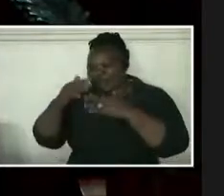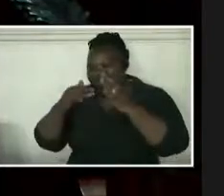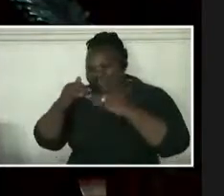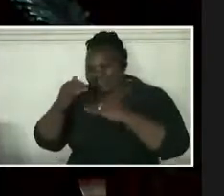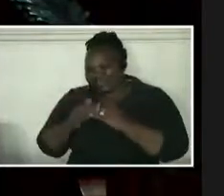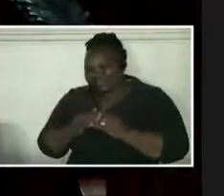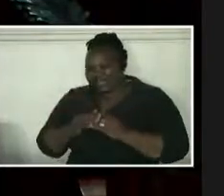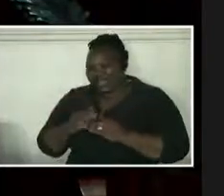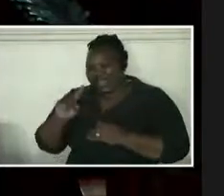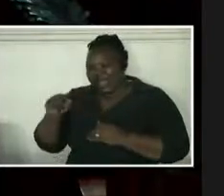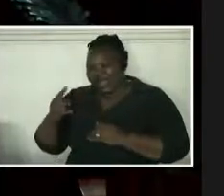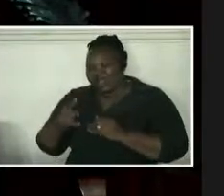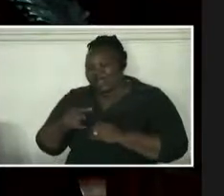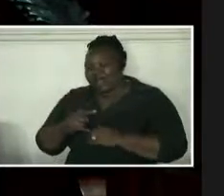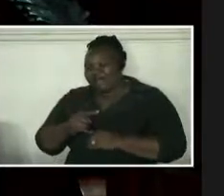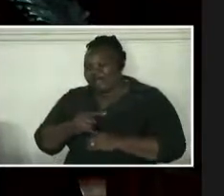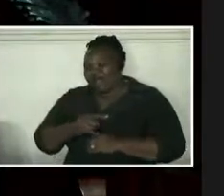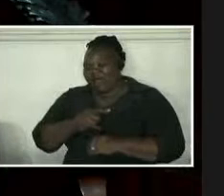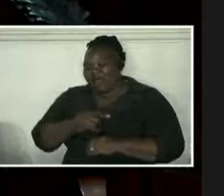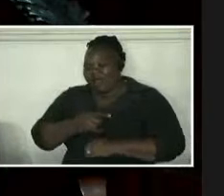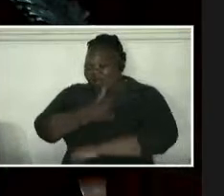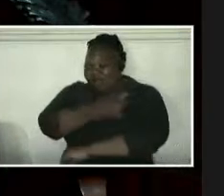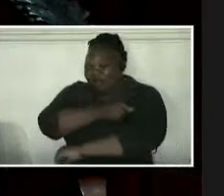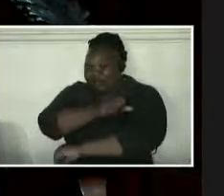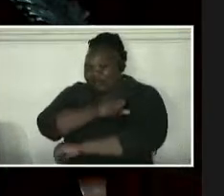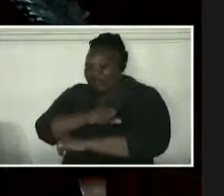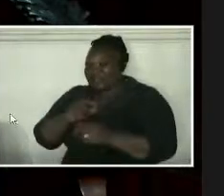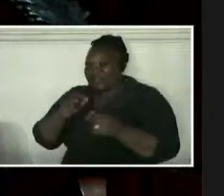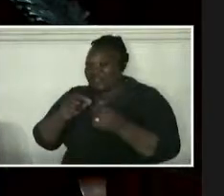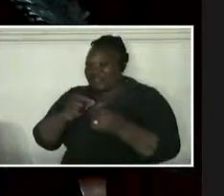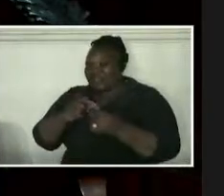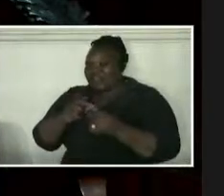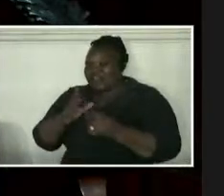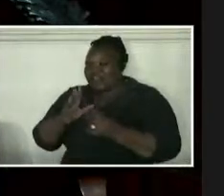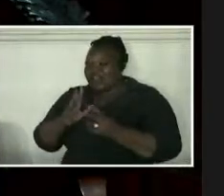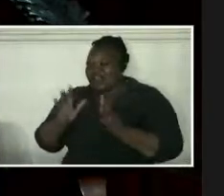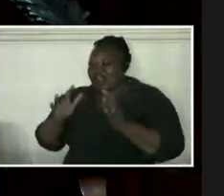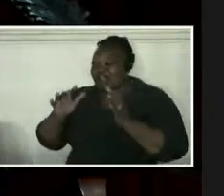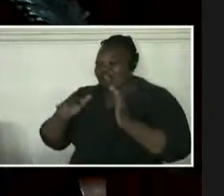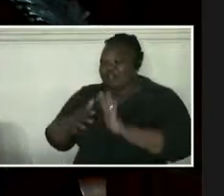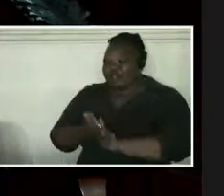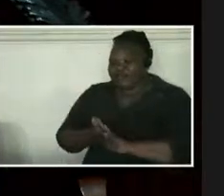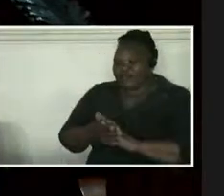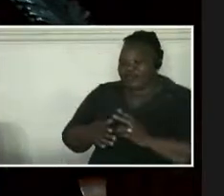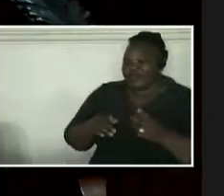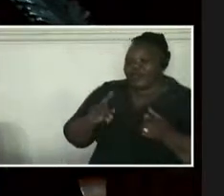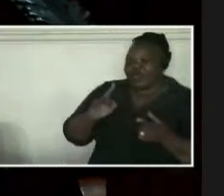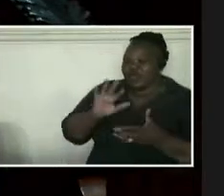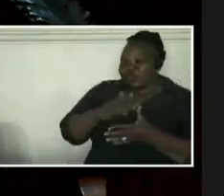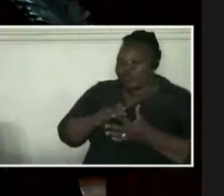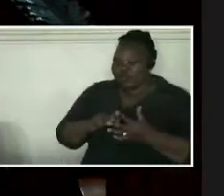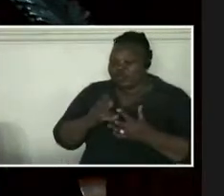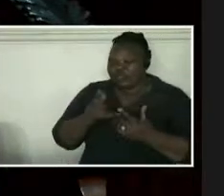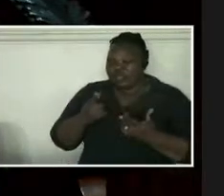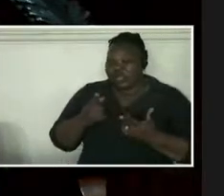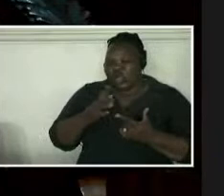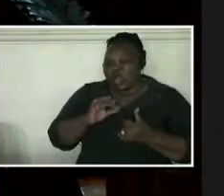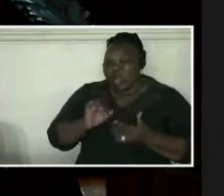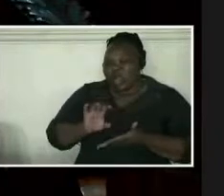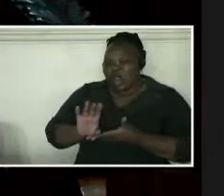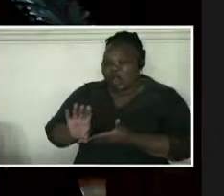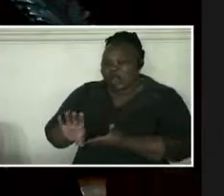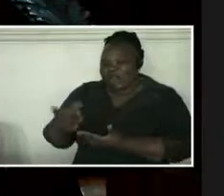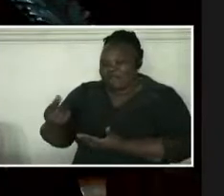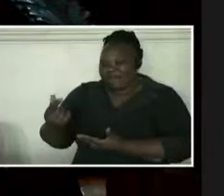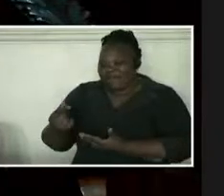list of the affected hospital will is attached and will be provided to the portfolio committee this is due to the fact that national treasury has not allocated